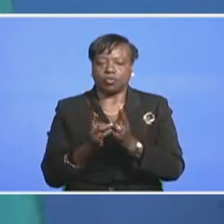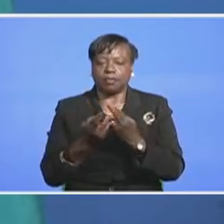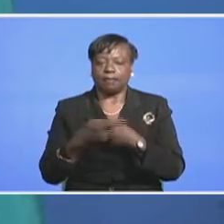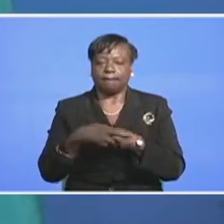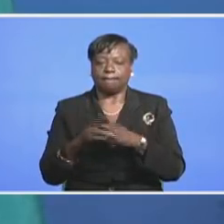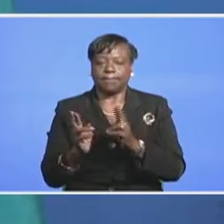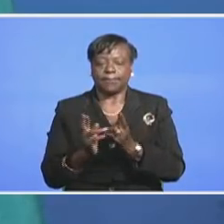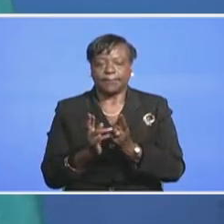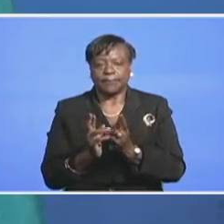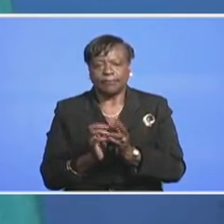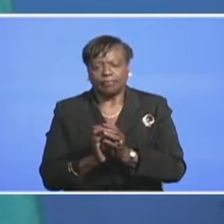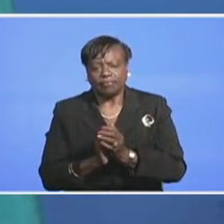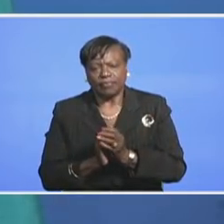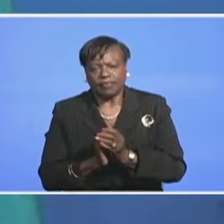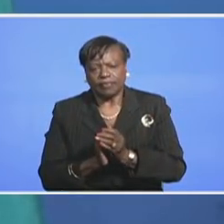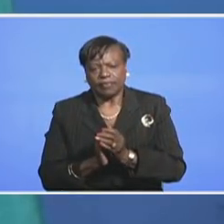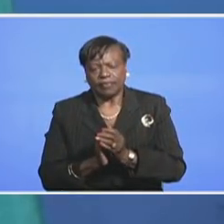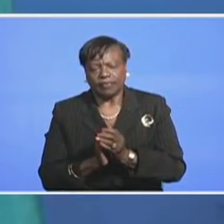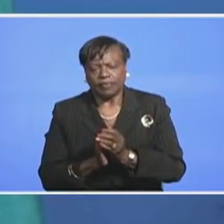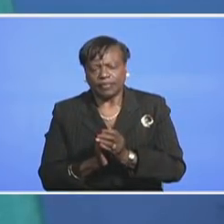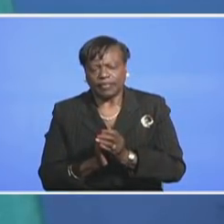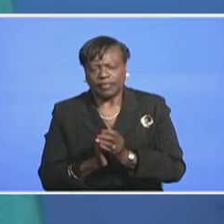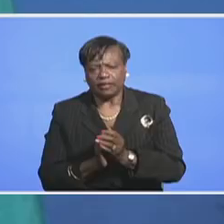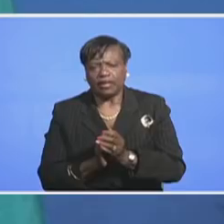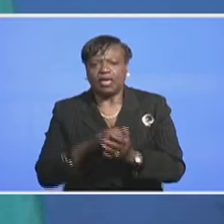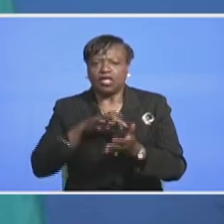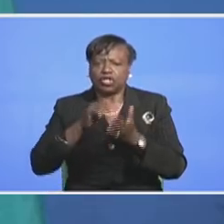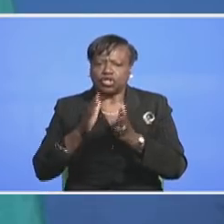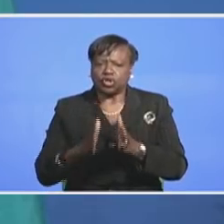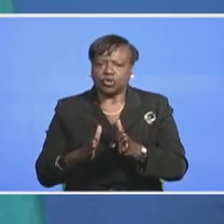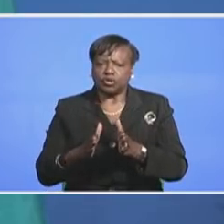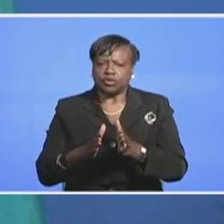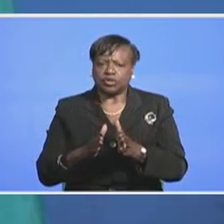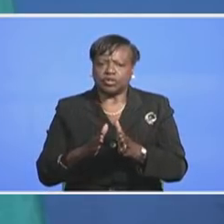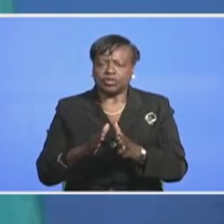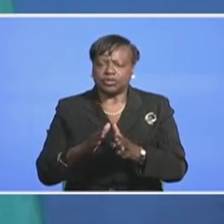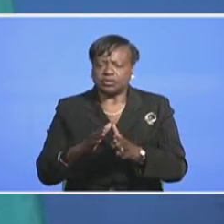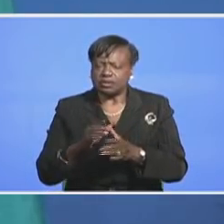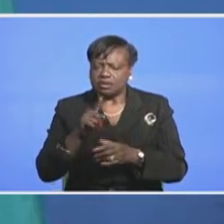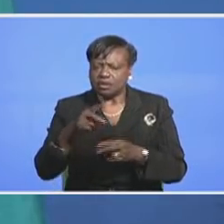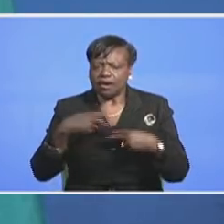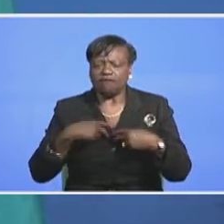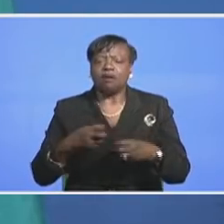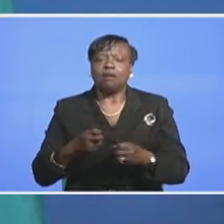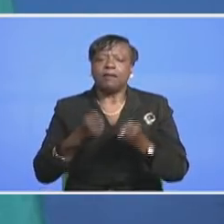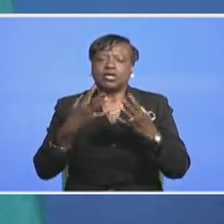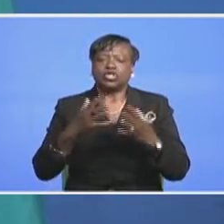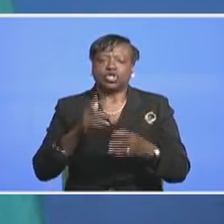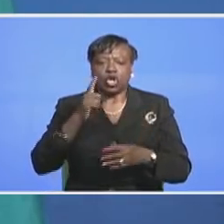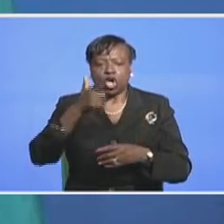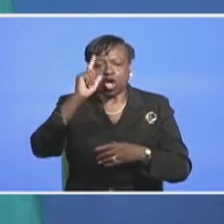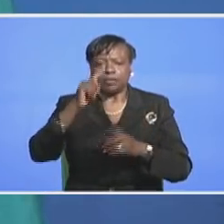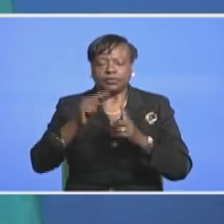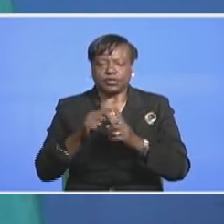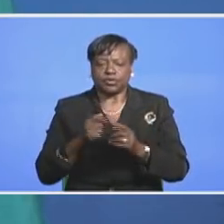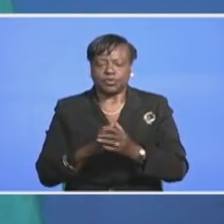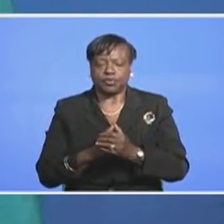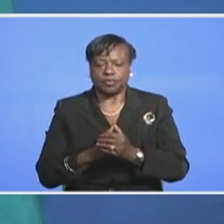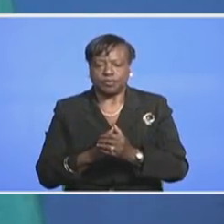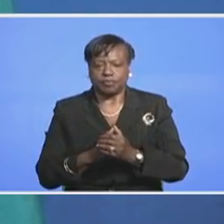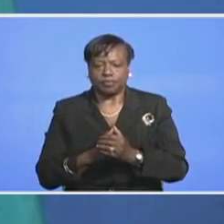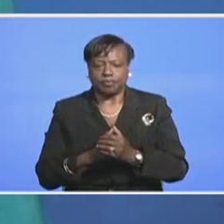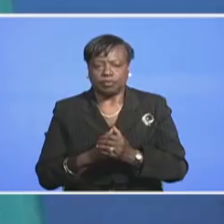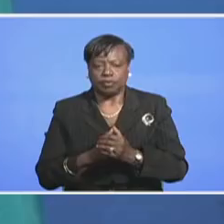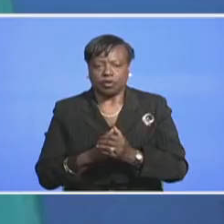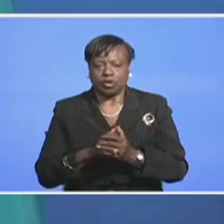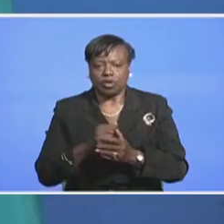My newly minted to be credentialed students, you have much to live up to. Your work is just begun.